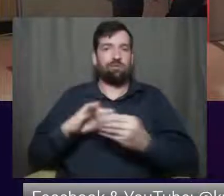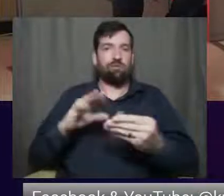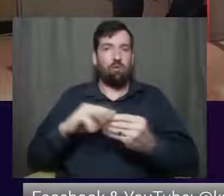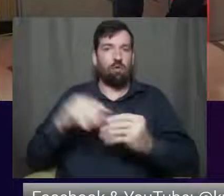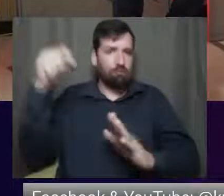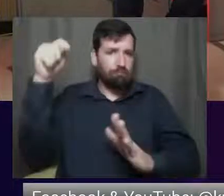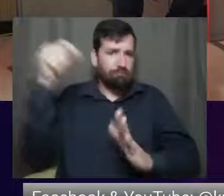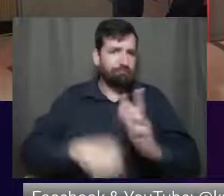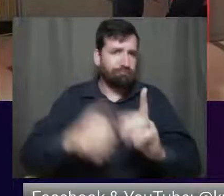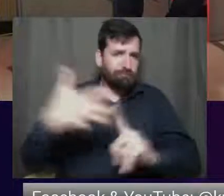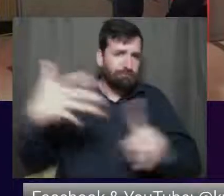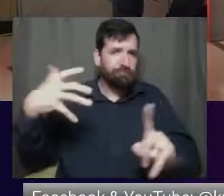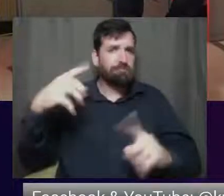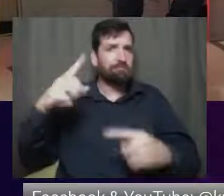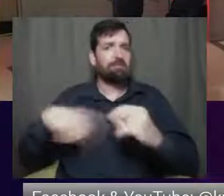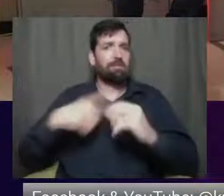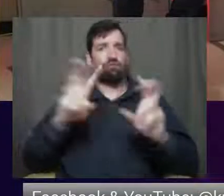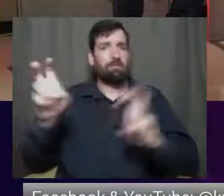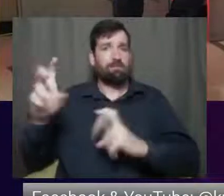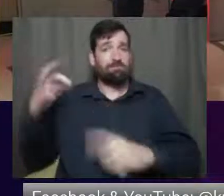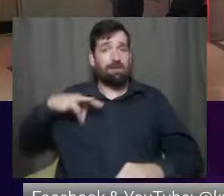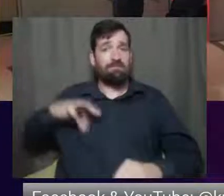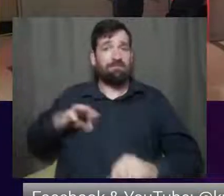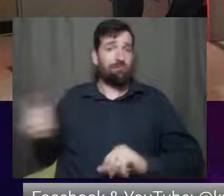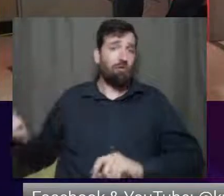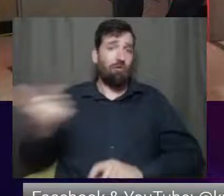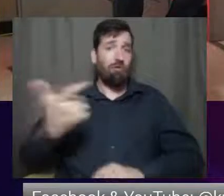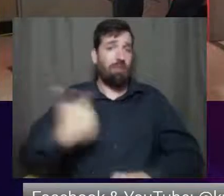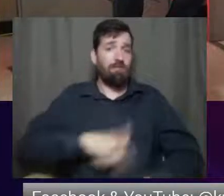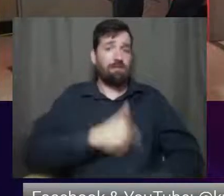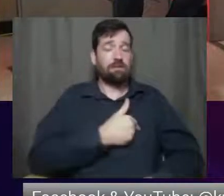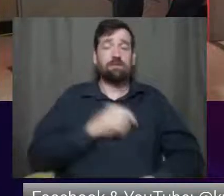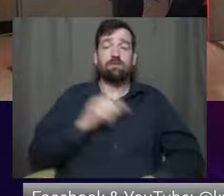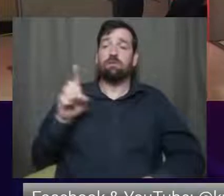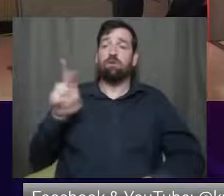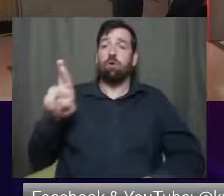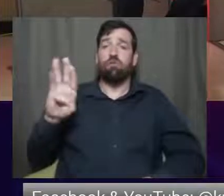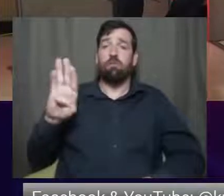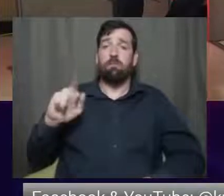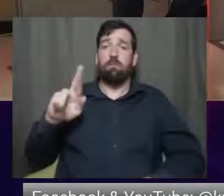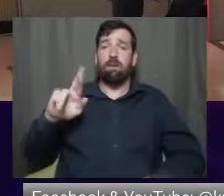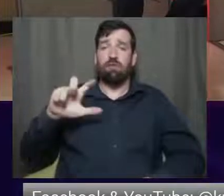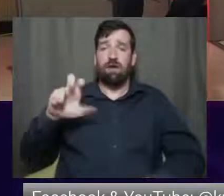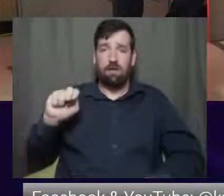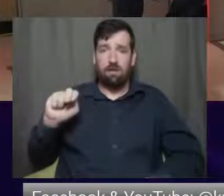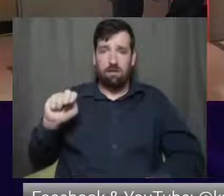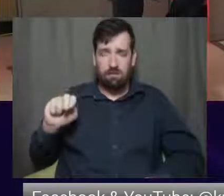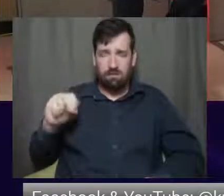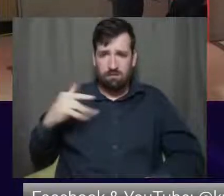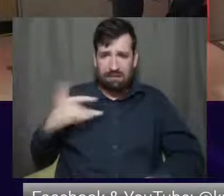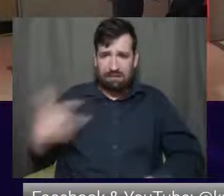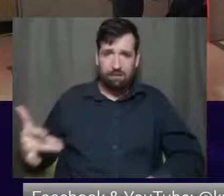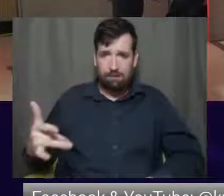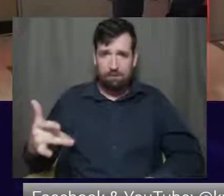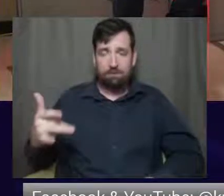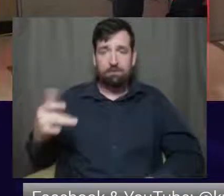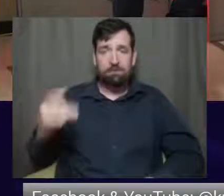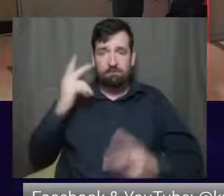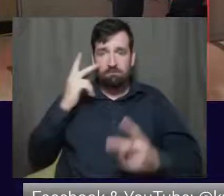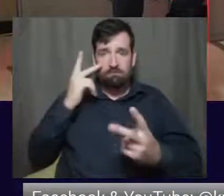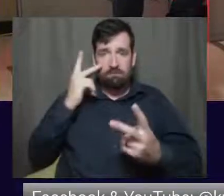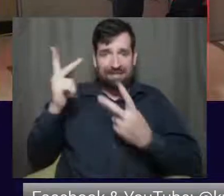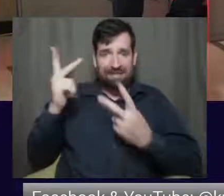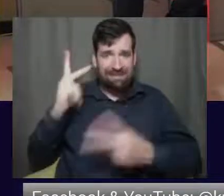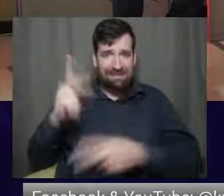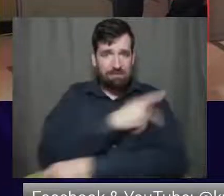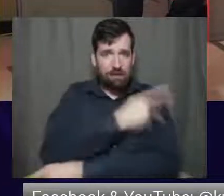more and how it can benefit all of us. So, Dr. Berrigan, I want to start with you. Is it typical to see patients that need dental work